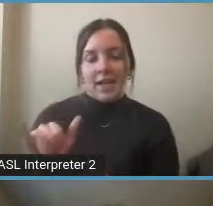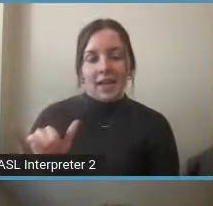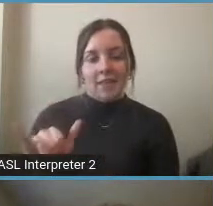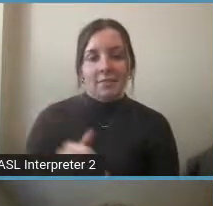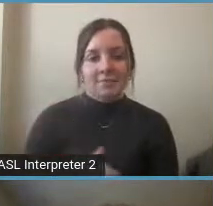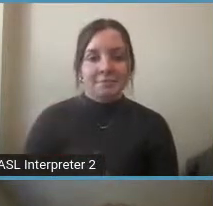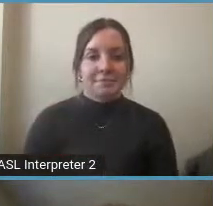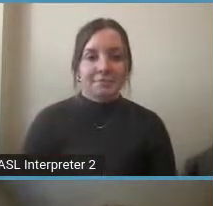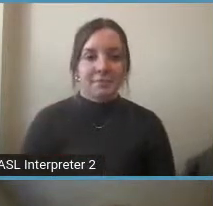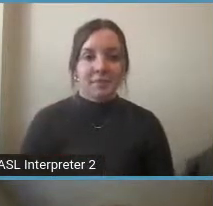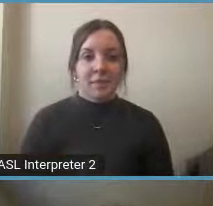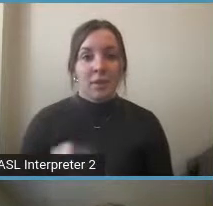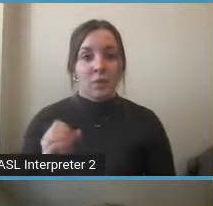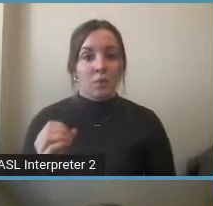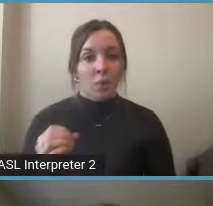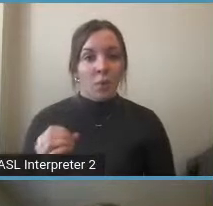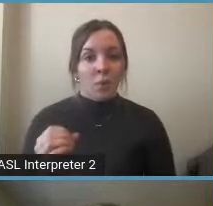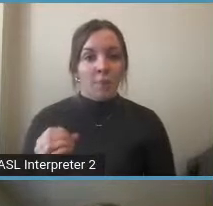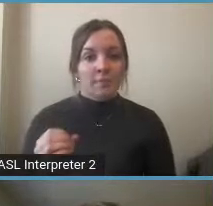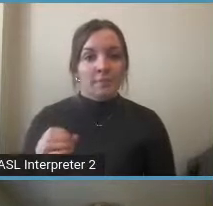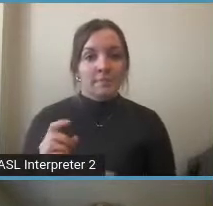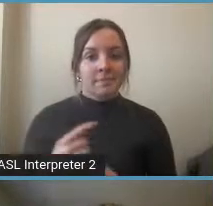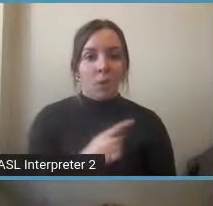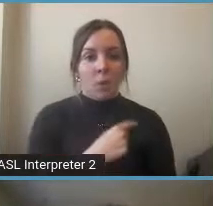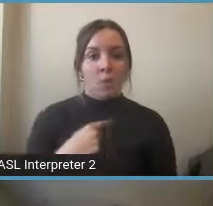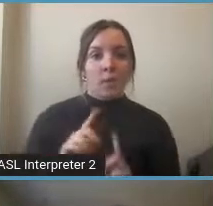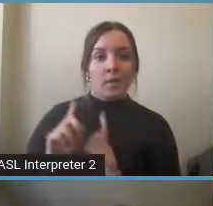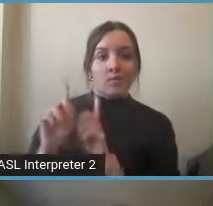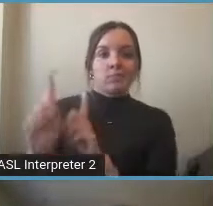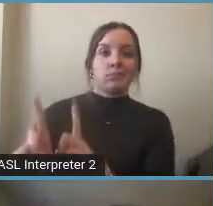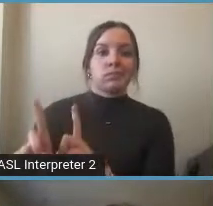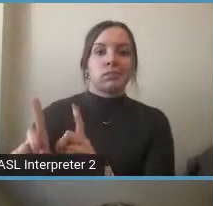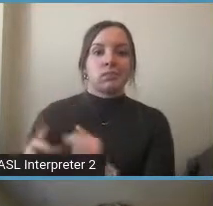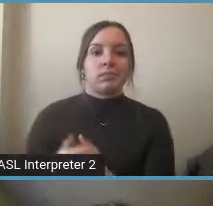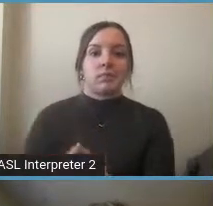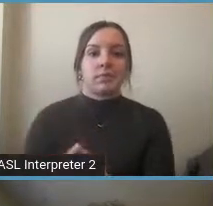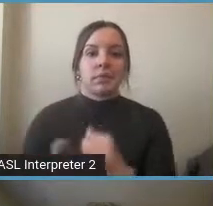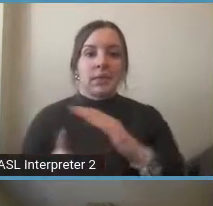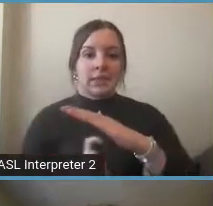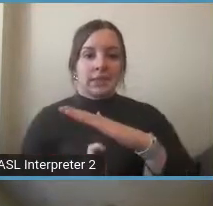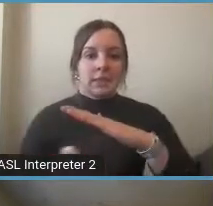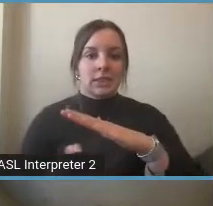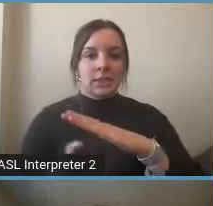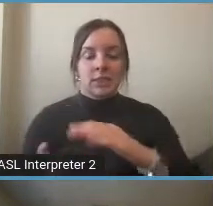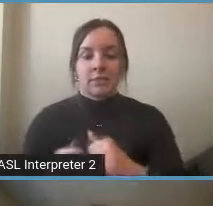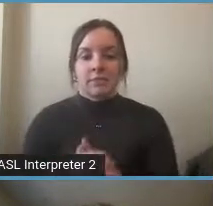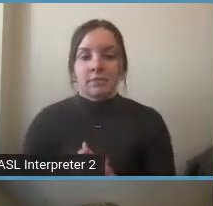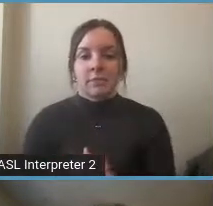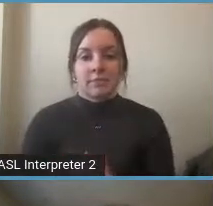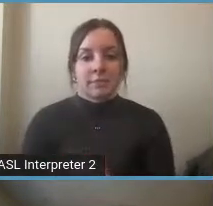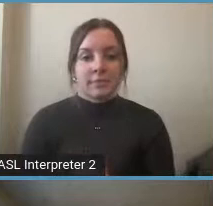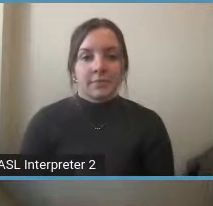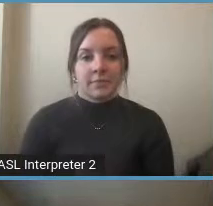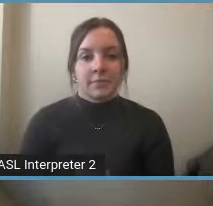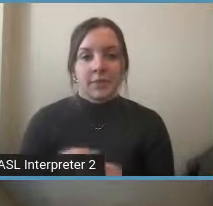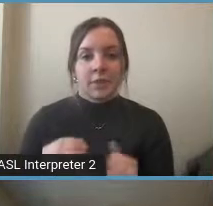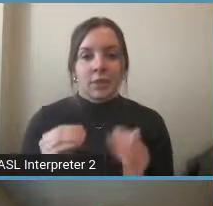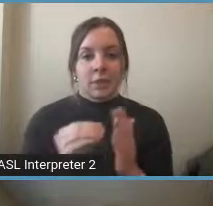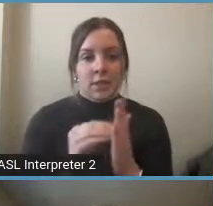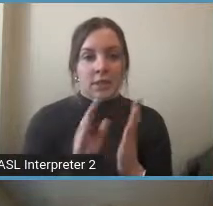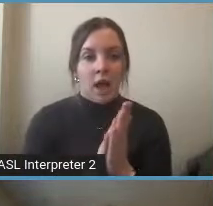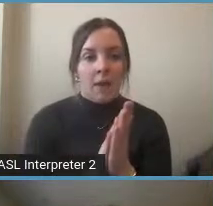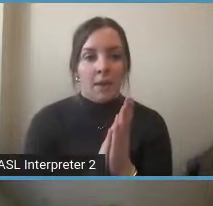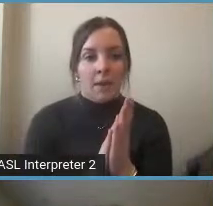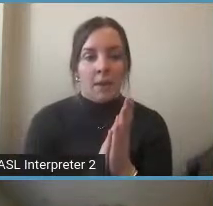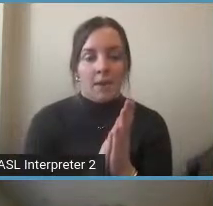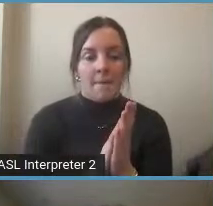to make it look like the best documentation that was available. And these 3 pictures were the only documents we had